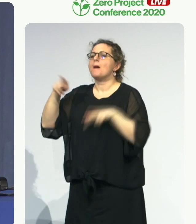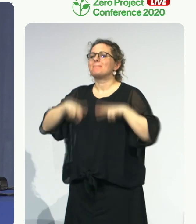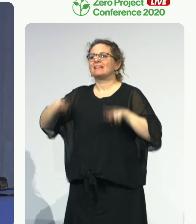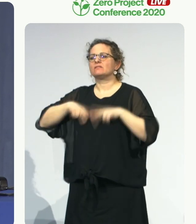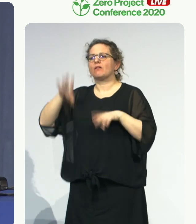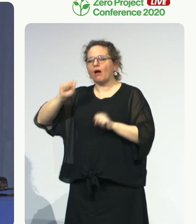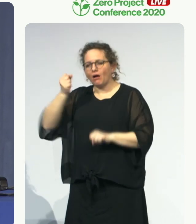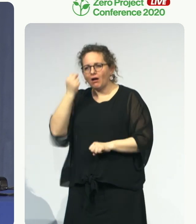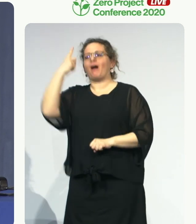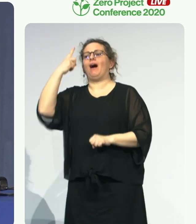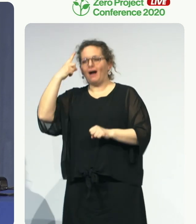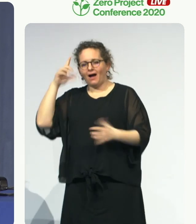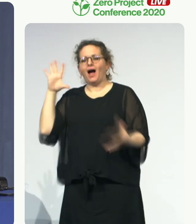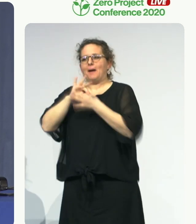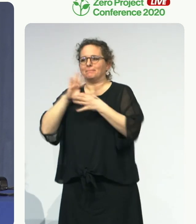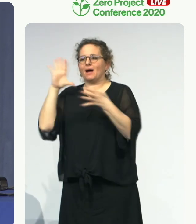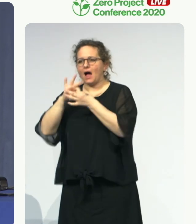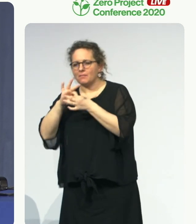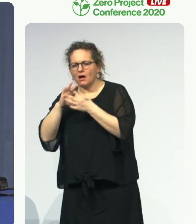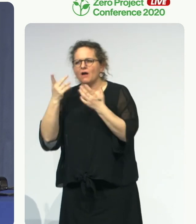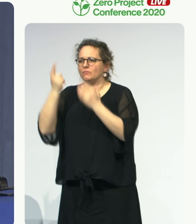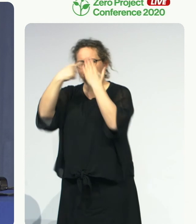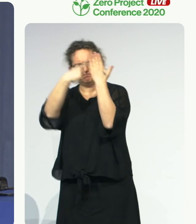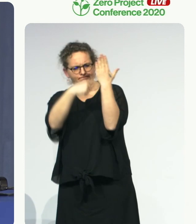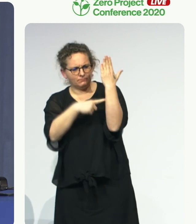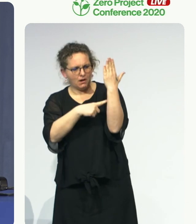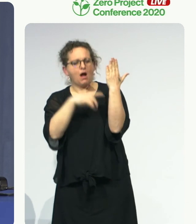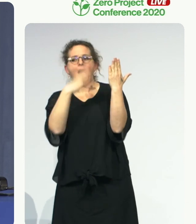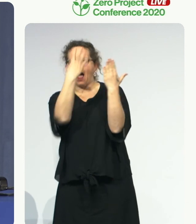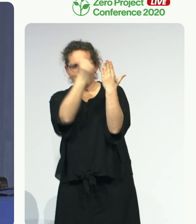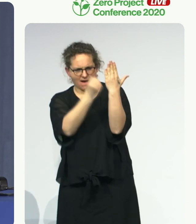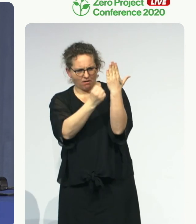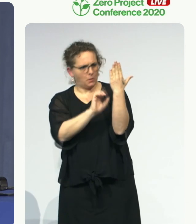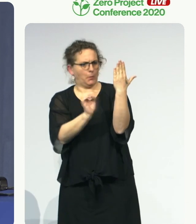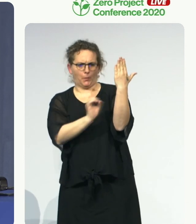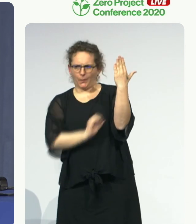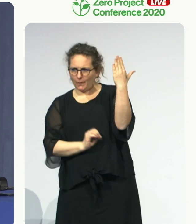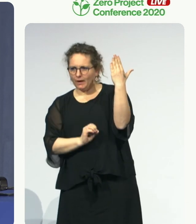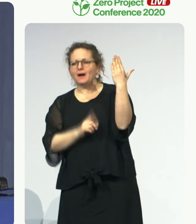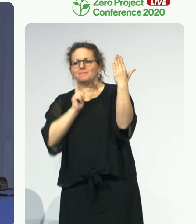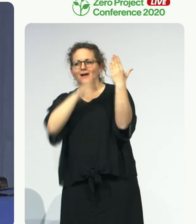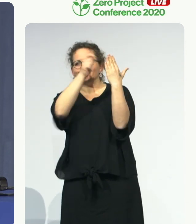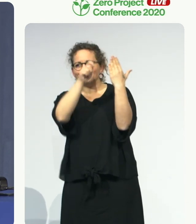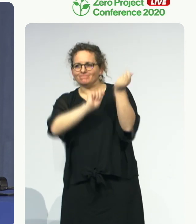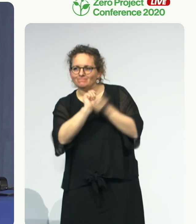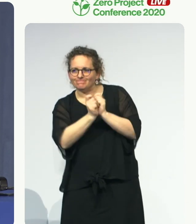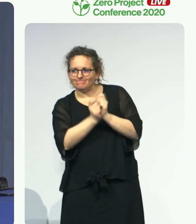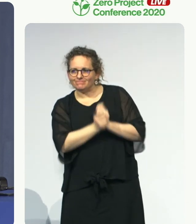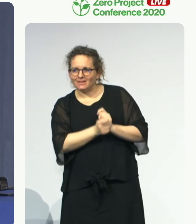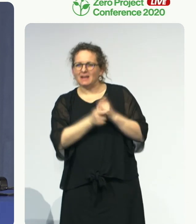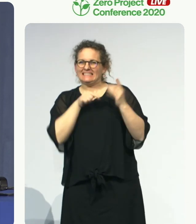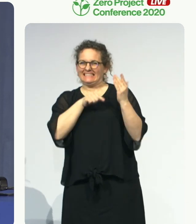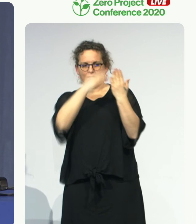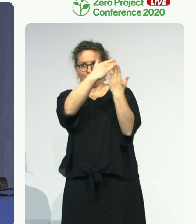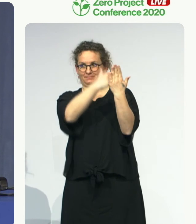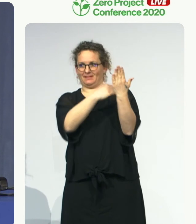that we have a marker on inclusion, because the problem is, I could say it here, the problem is that whenever we want to